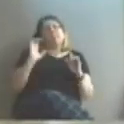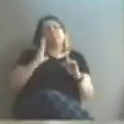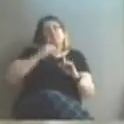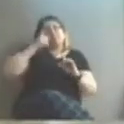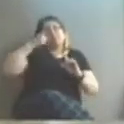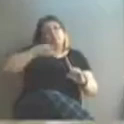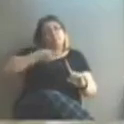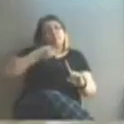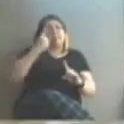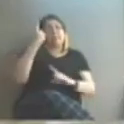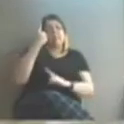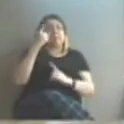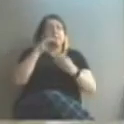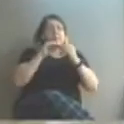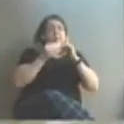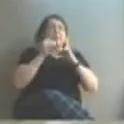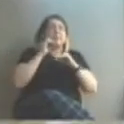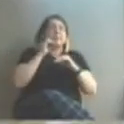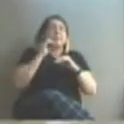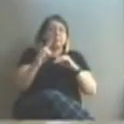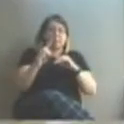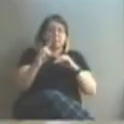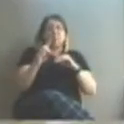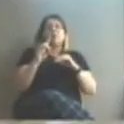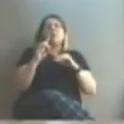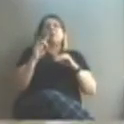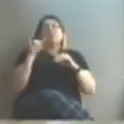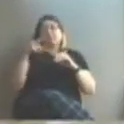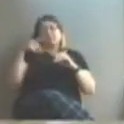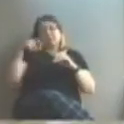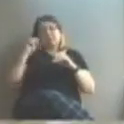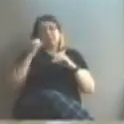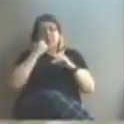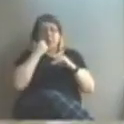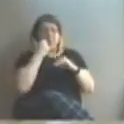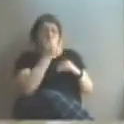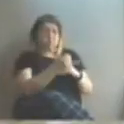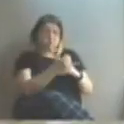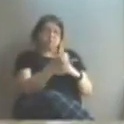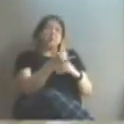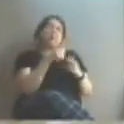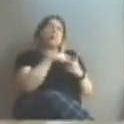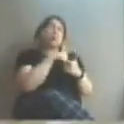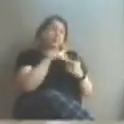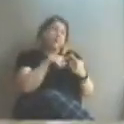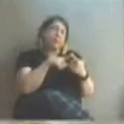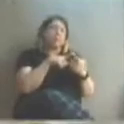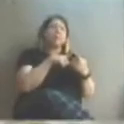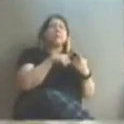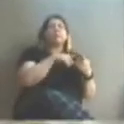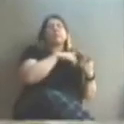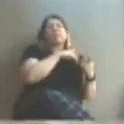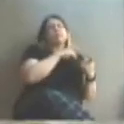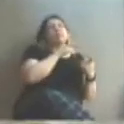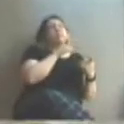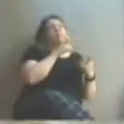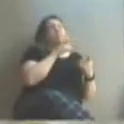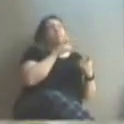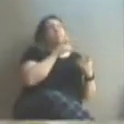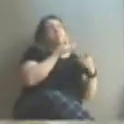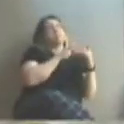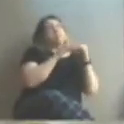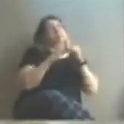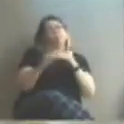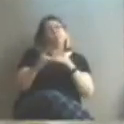of a single number for JCPS calls to be routed through and then tying directly in to our